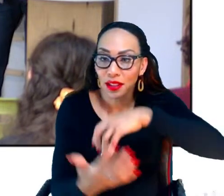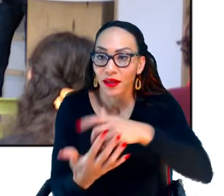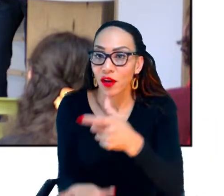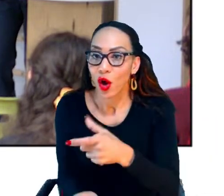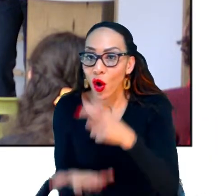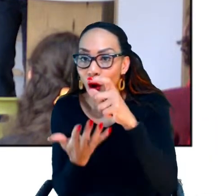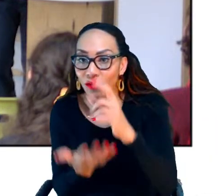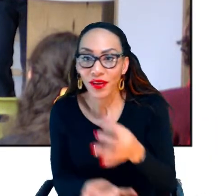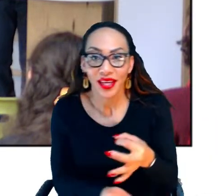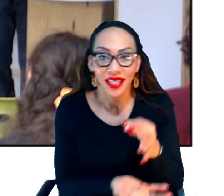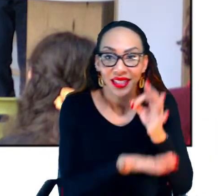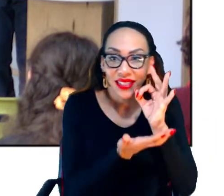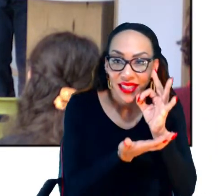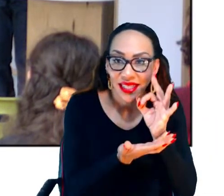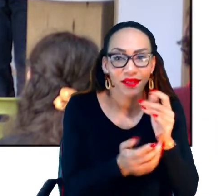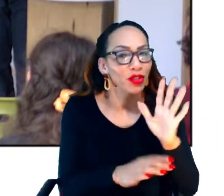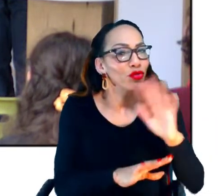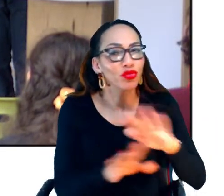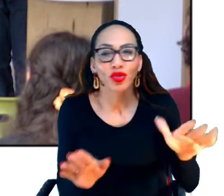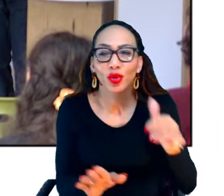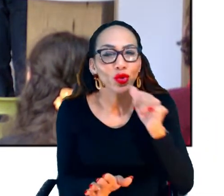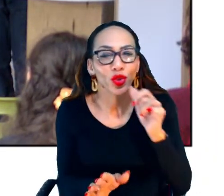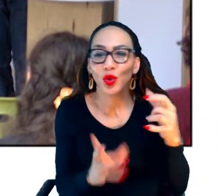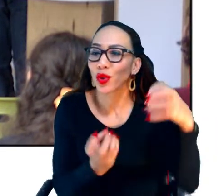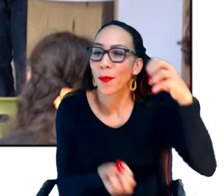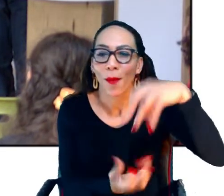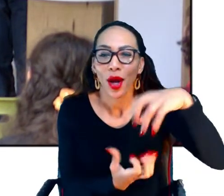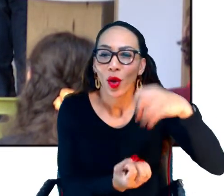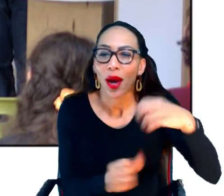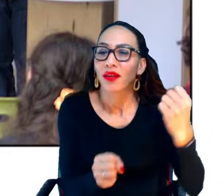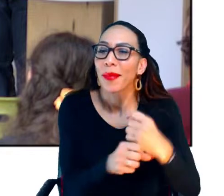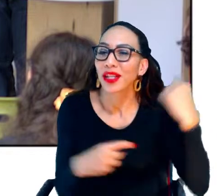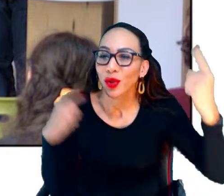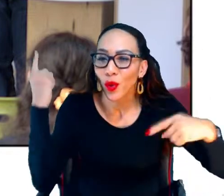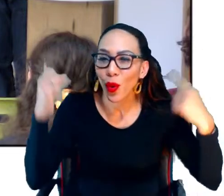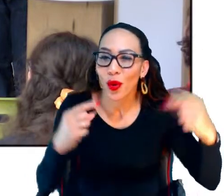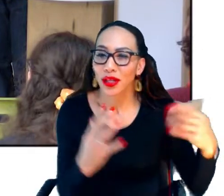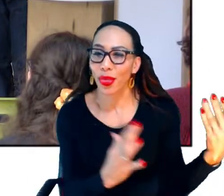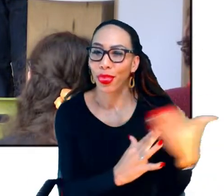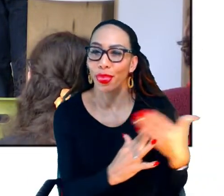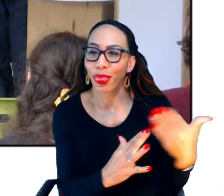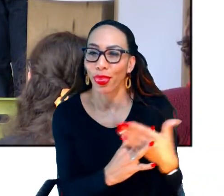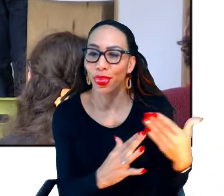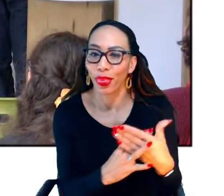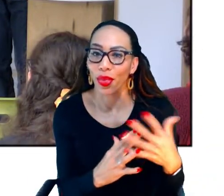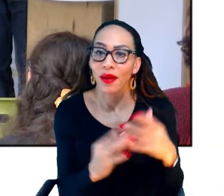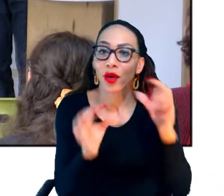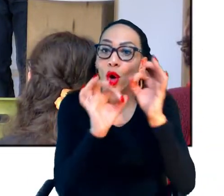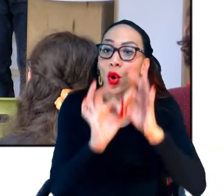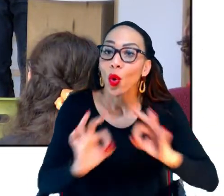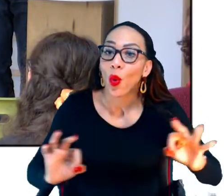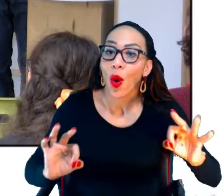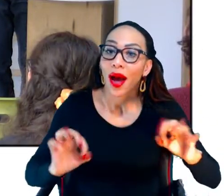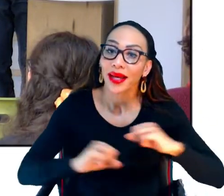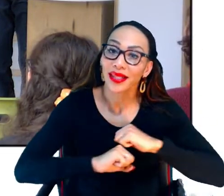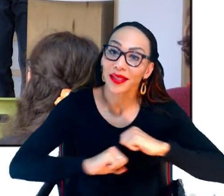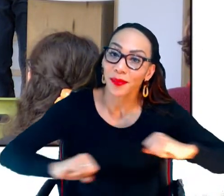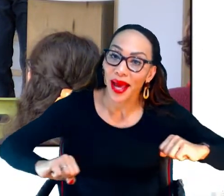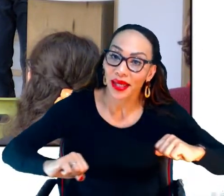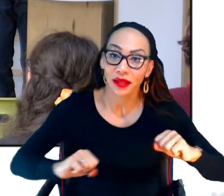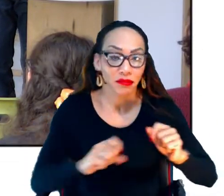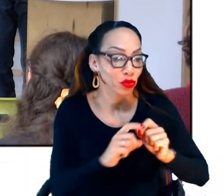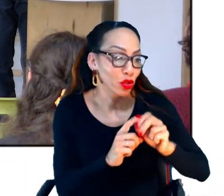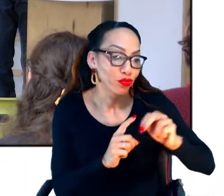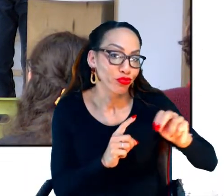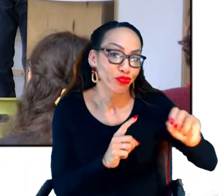Please don't use the microwave. It makes noise and all that. We have a quiet space, so if you need to take a break at any point, you can just go through to the room